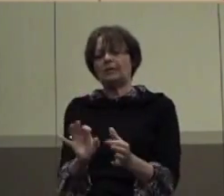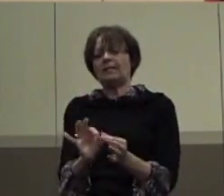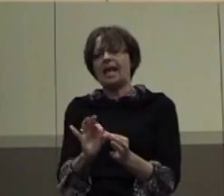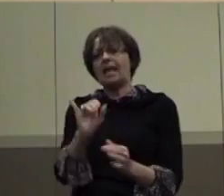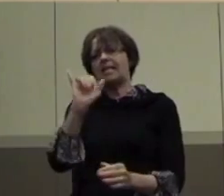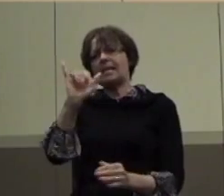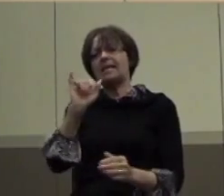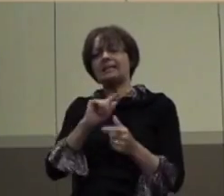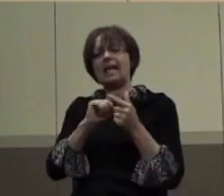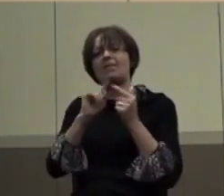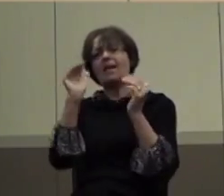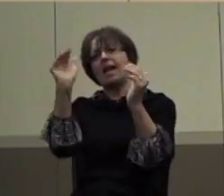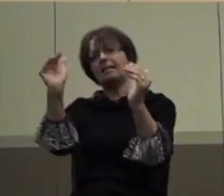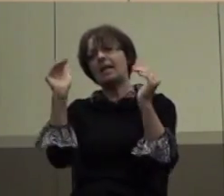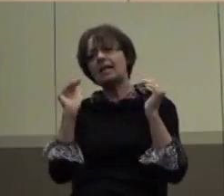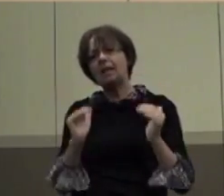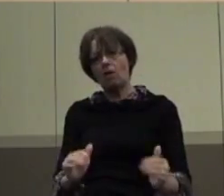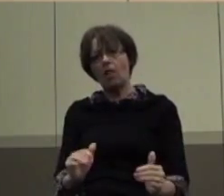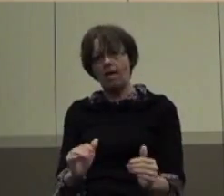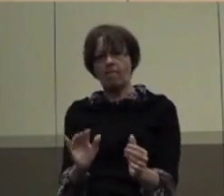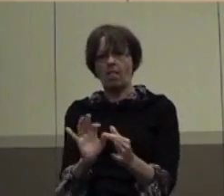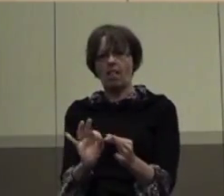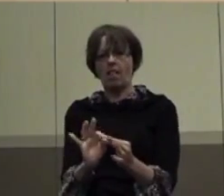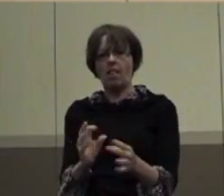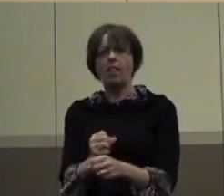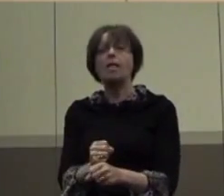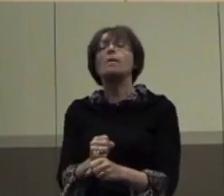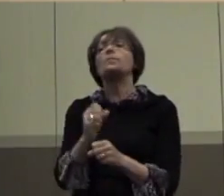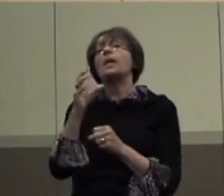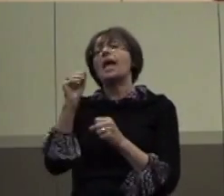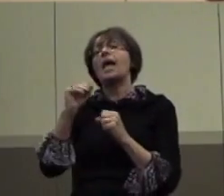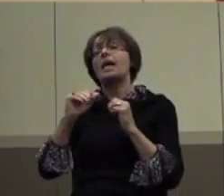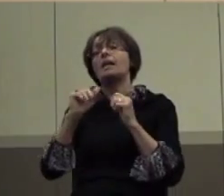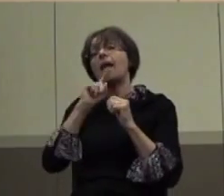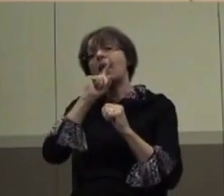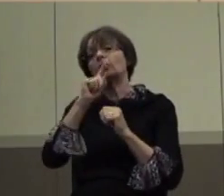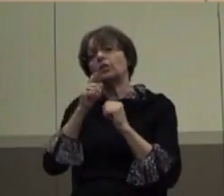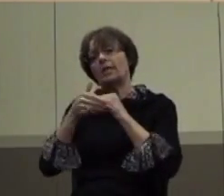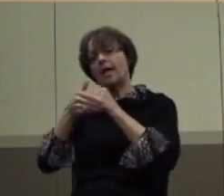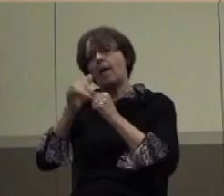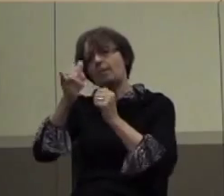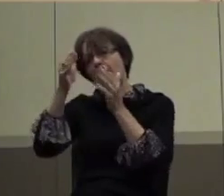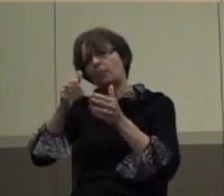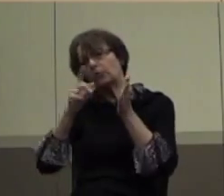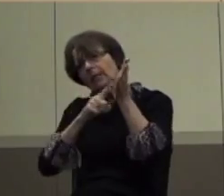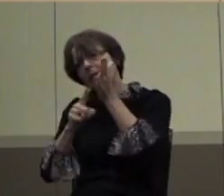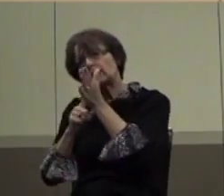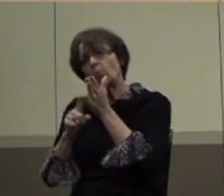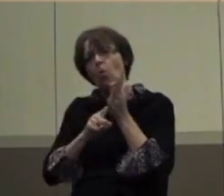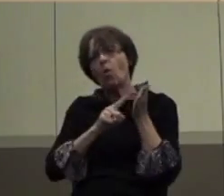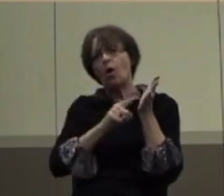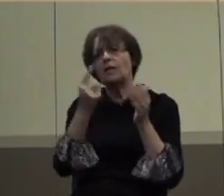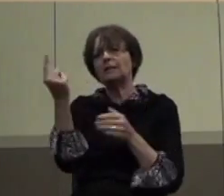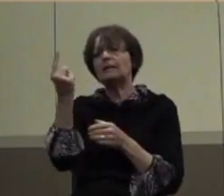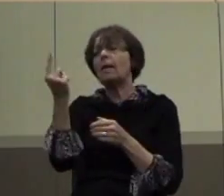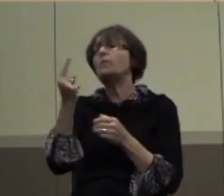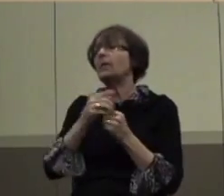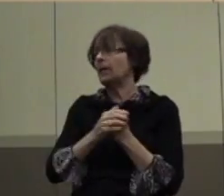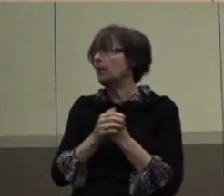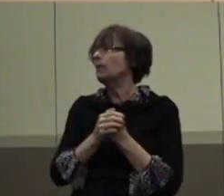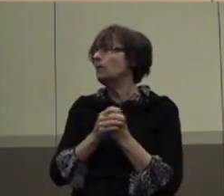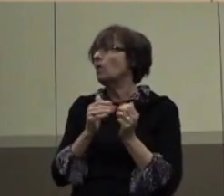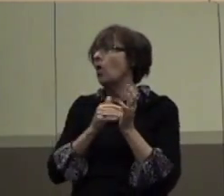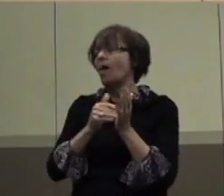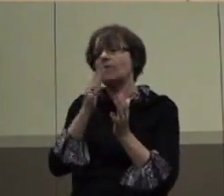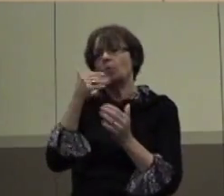take it down one more level. And I actually begin to help the person explore something that, oftentimes you'll get